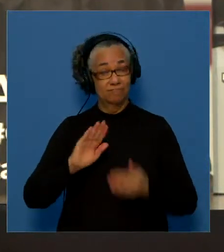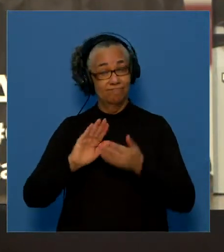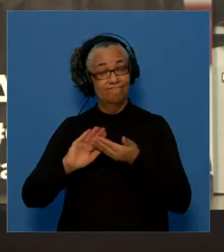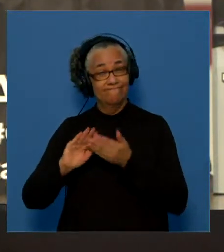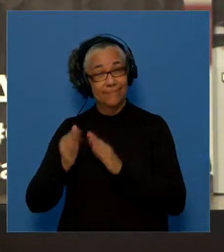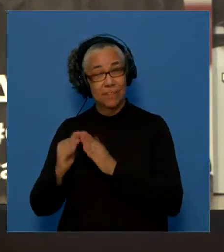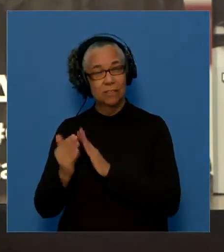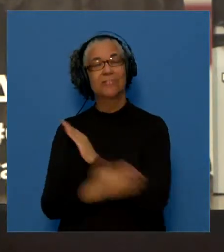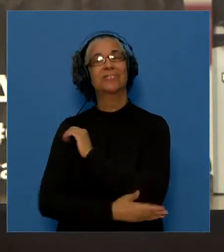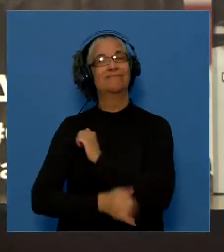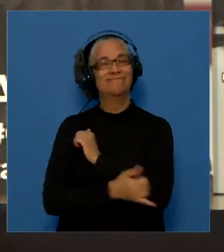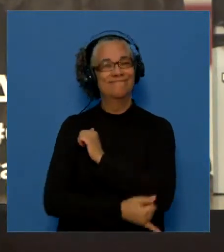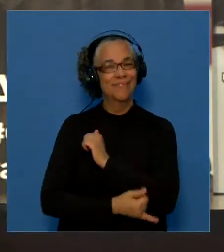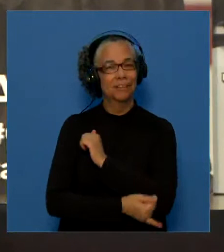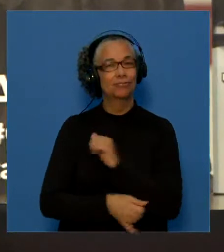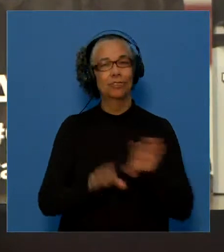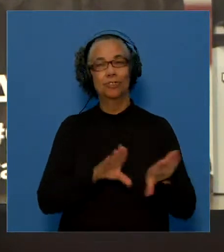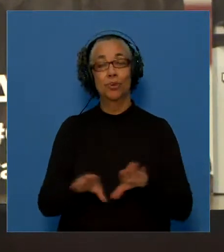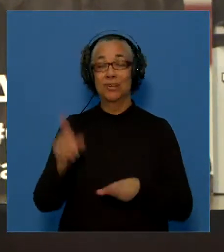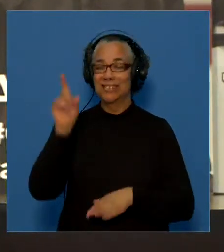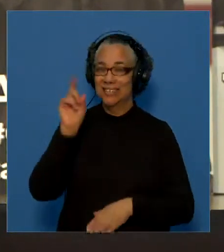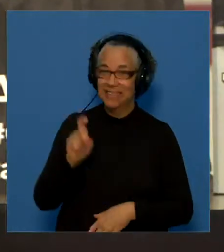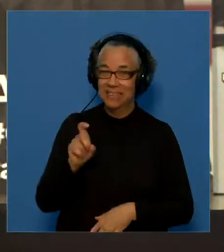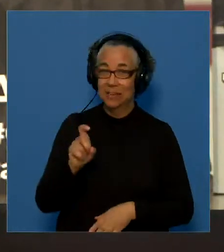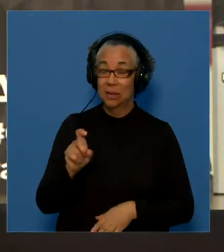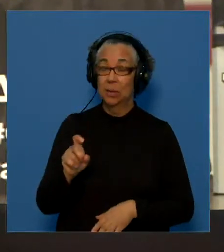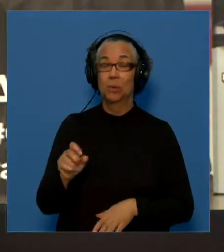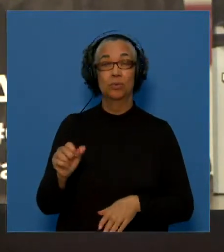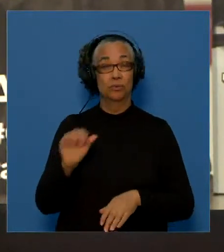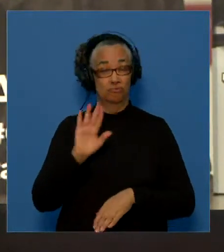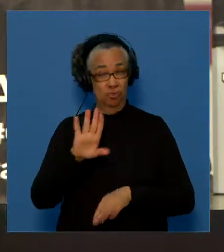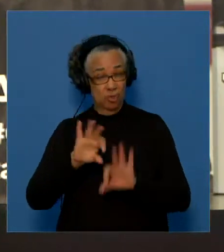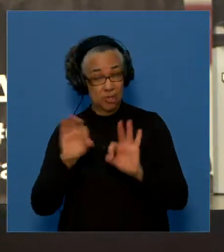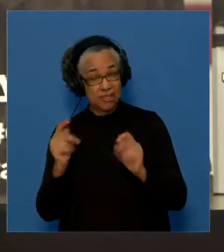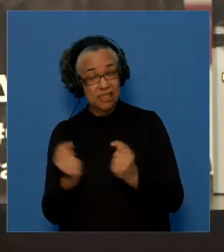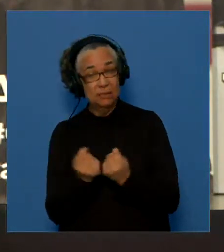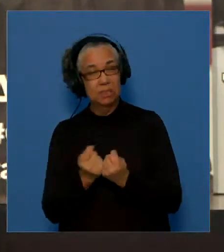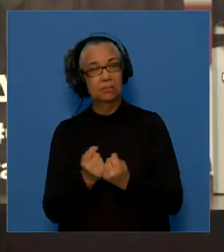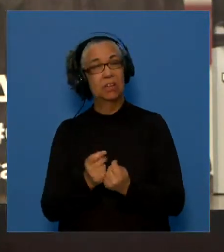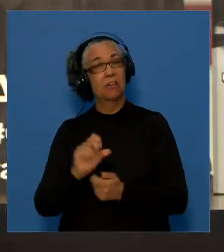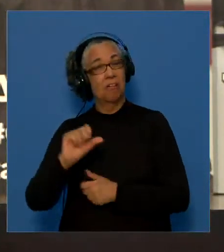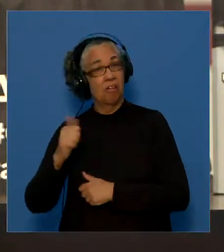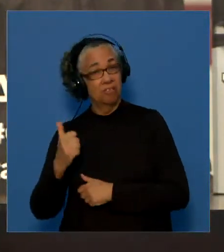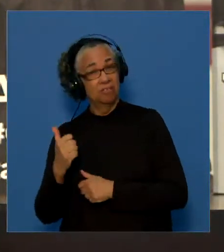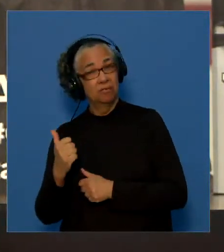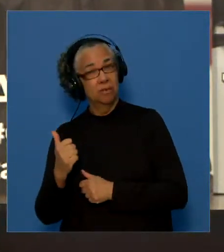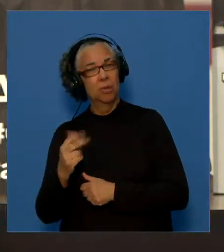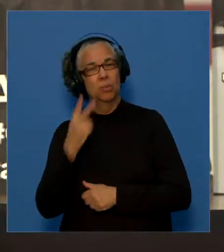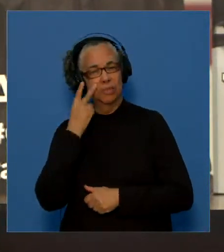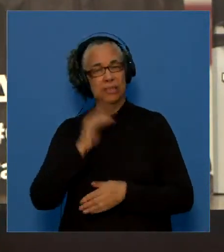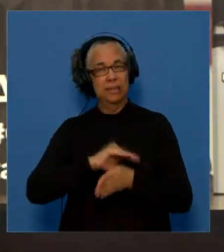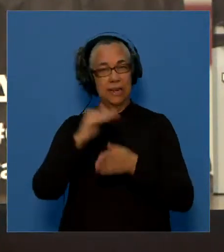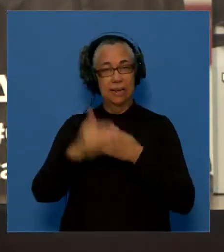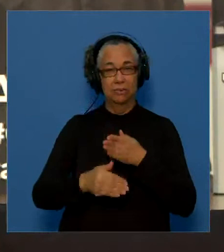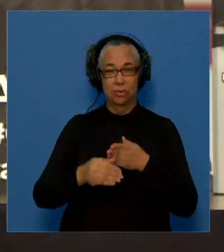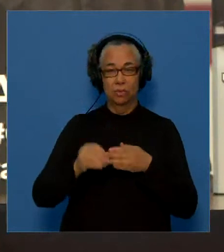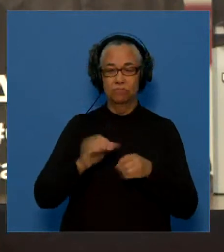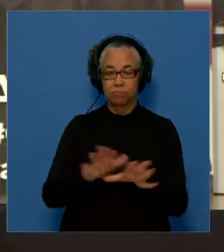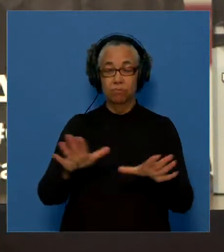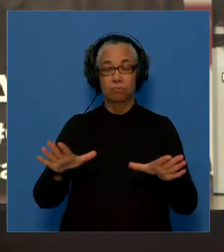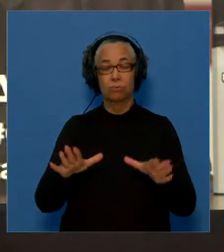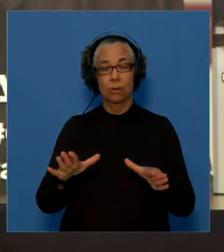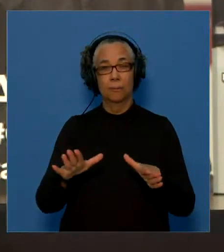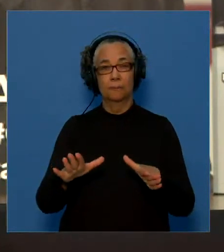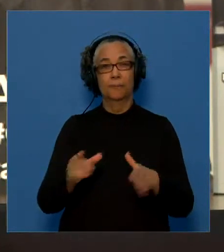I'm certain that with the work of your team and the work of everyone else, that we will see an end to this outbreak. Last